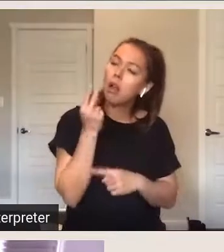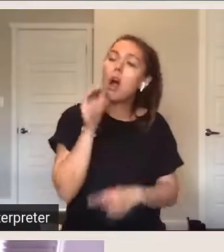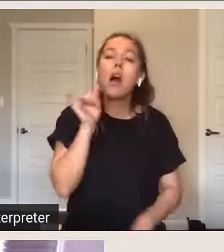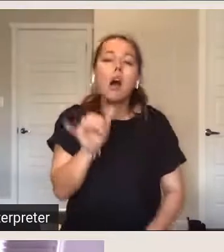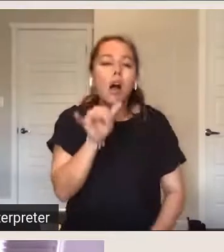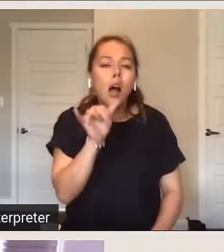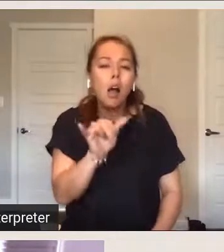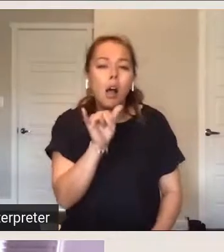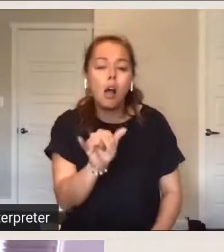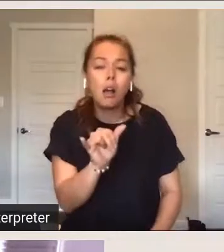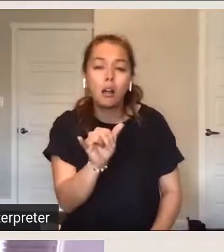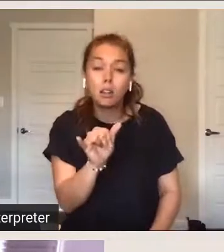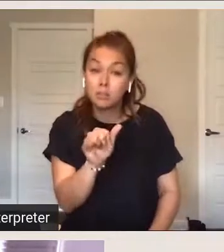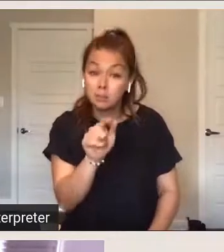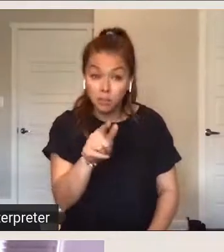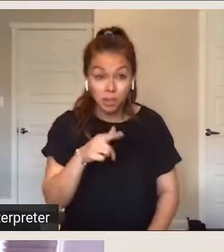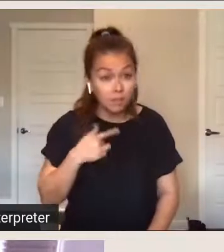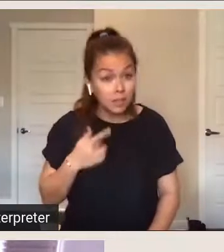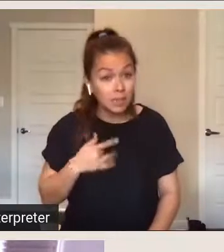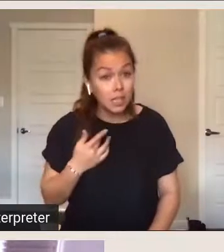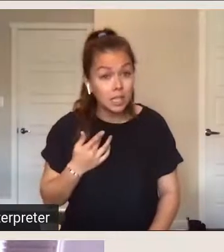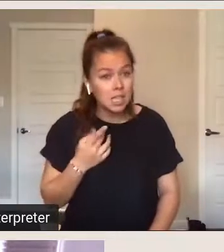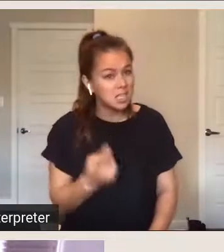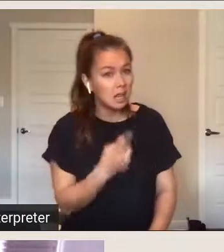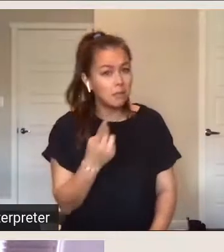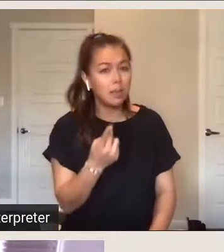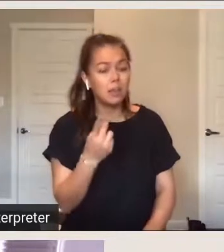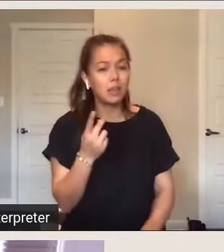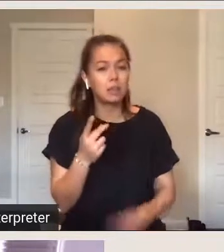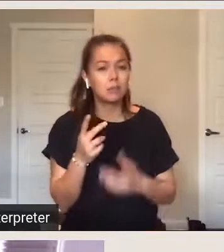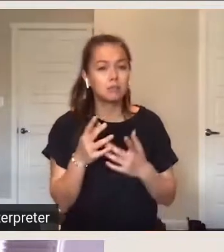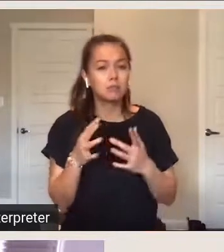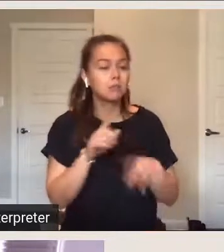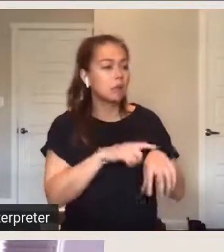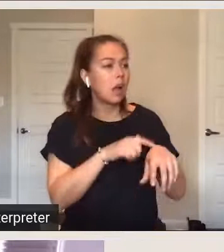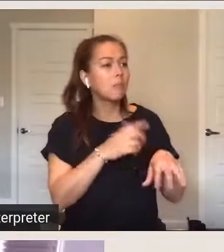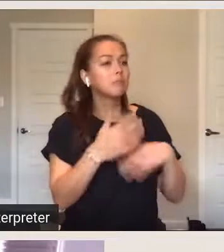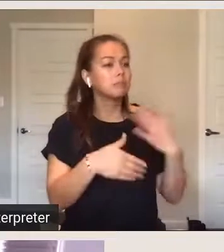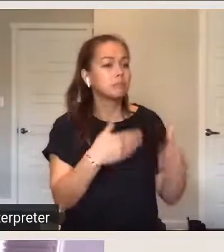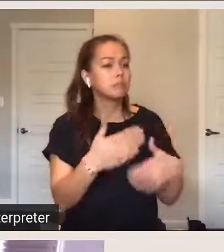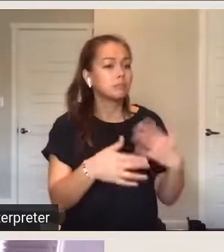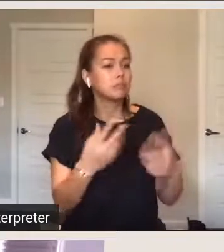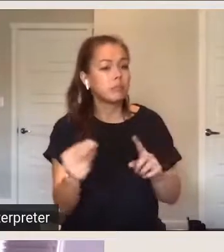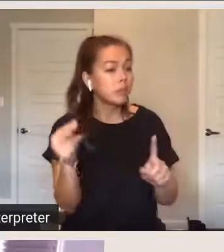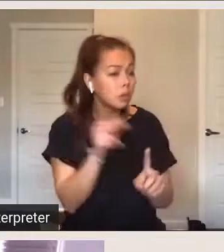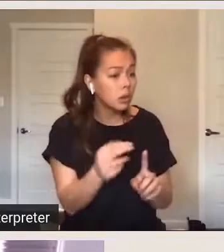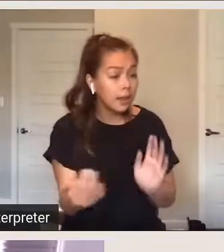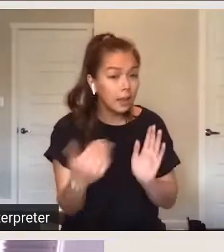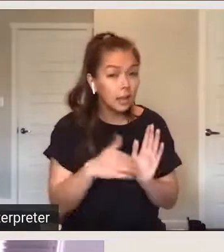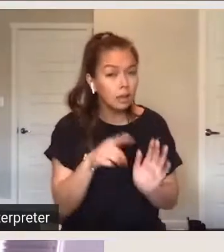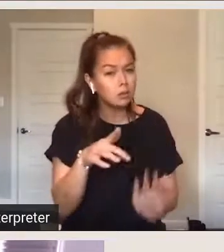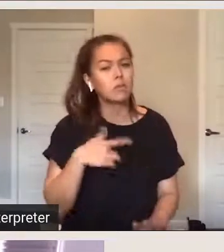was it like to then take some distance and then see the footage afterward?